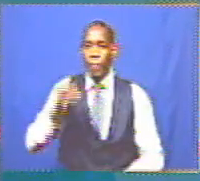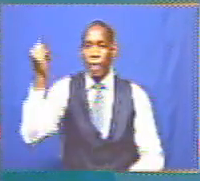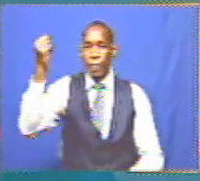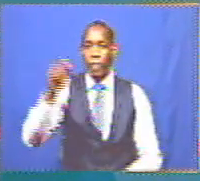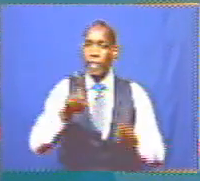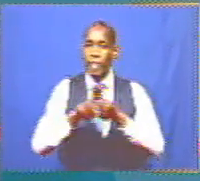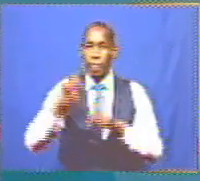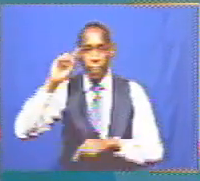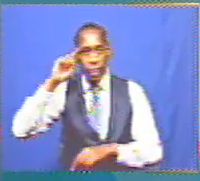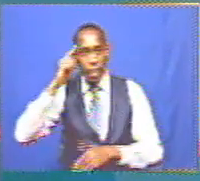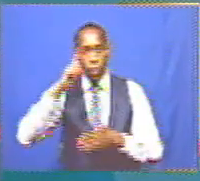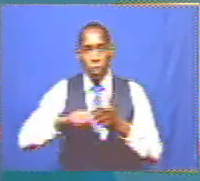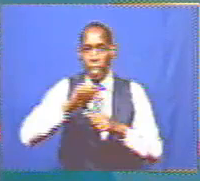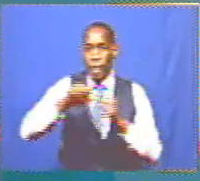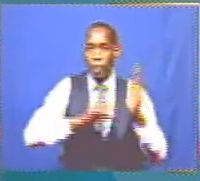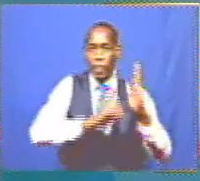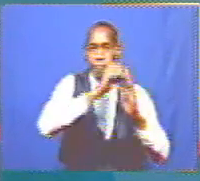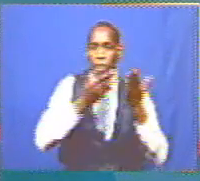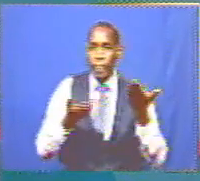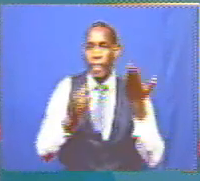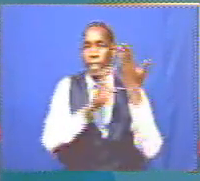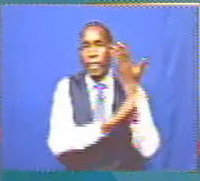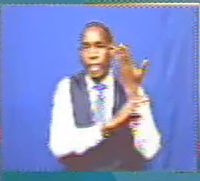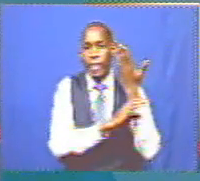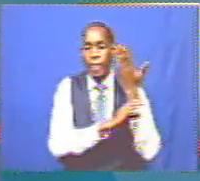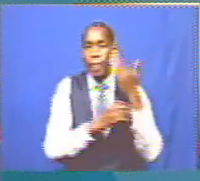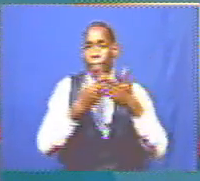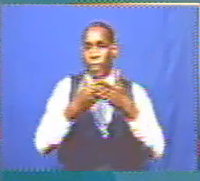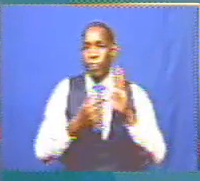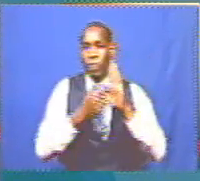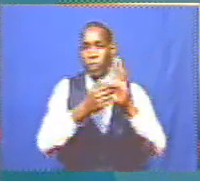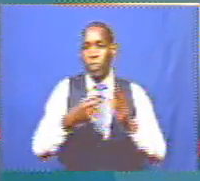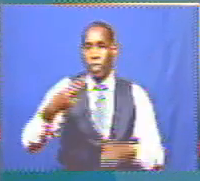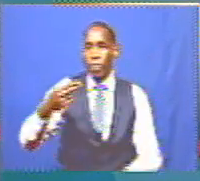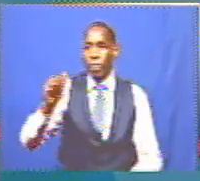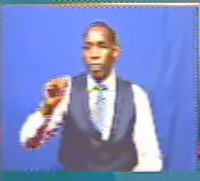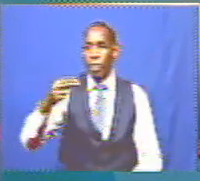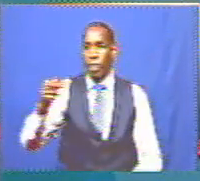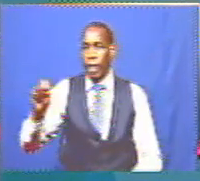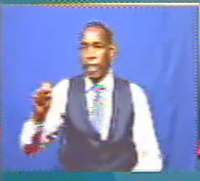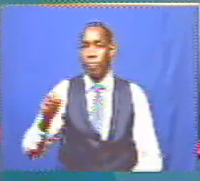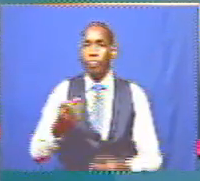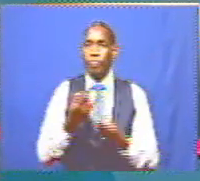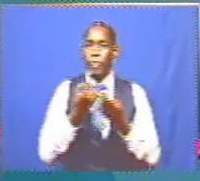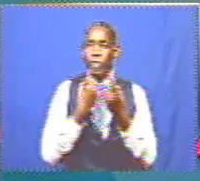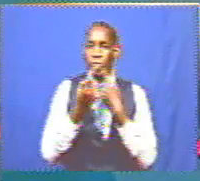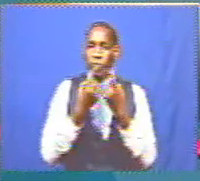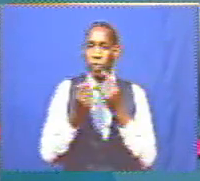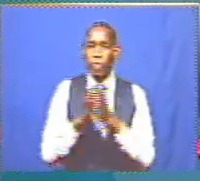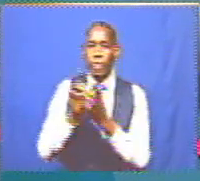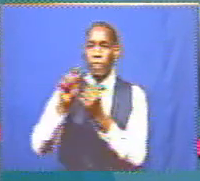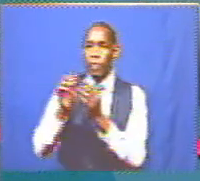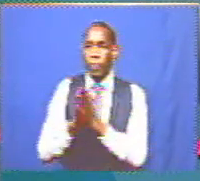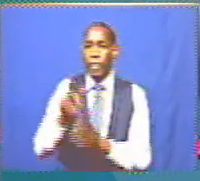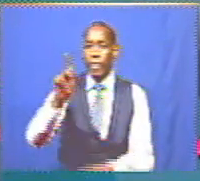you think about development here in the country, as highlighted by Anna Nyokabi. Talk to us at purity_museo and